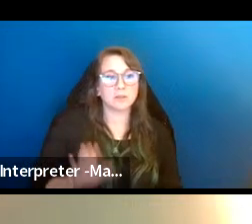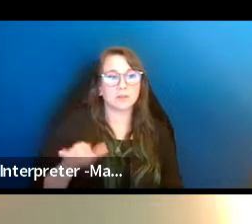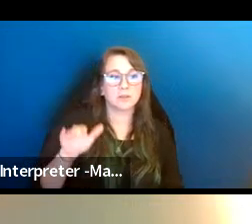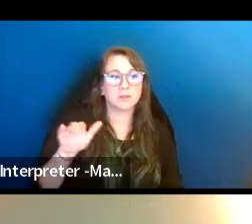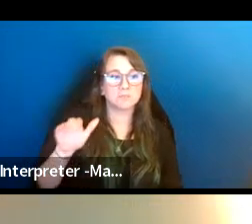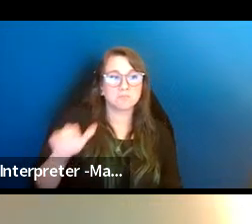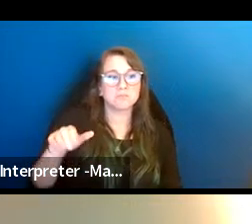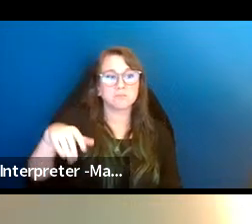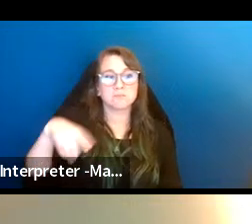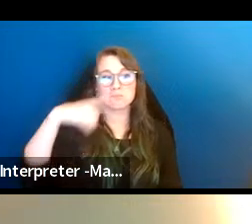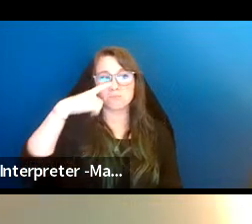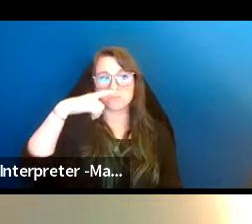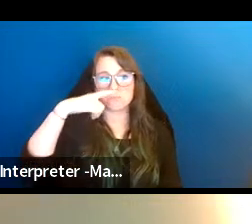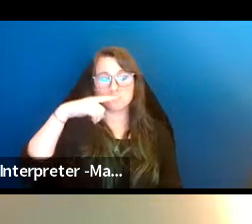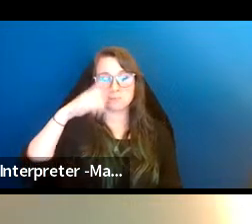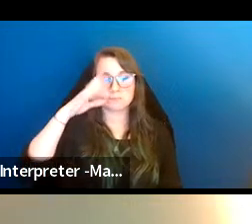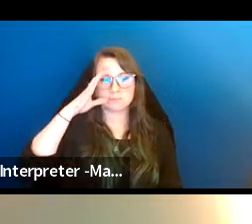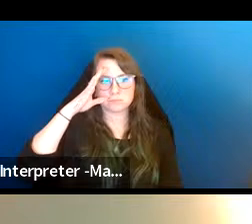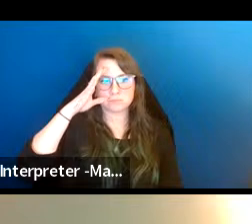Commissioner Henderson,